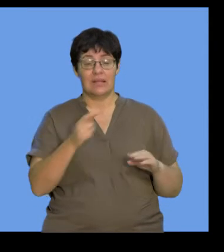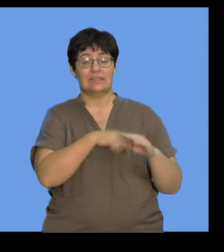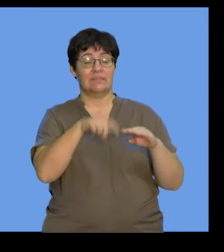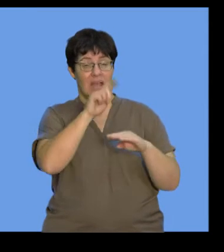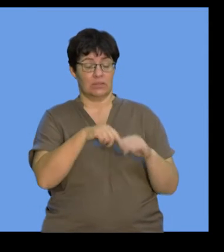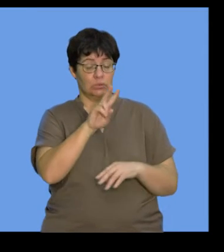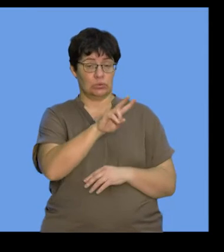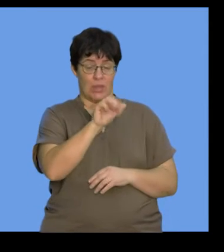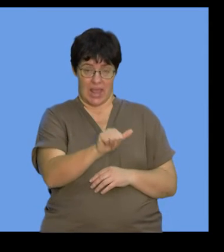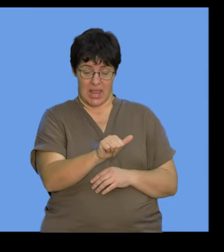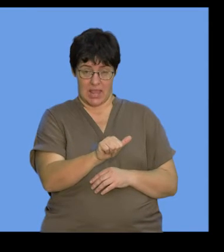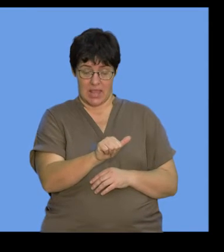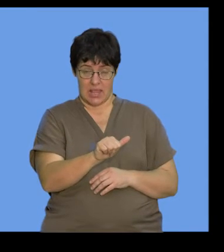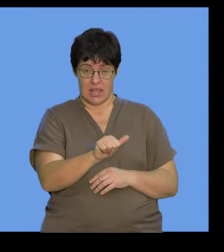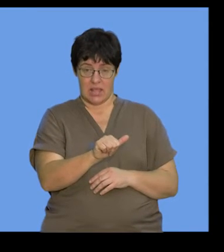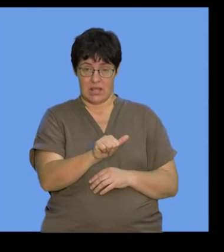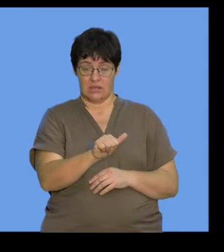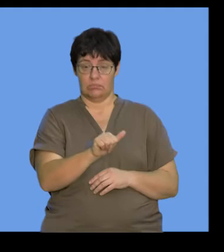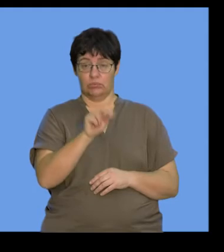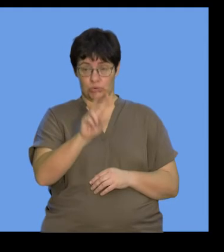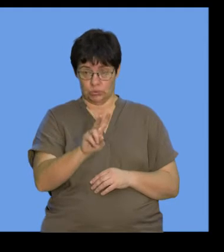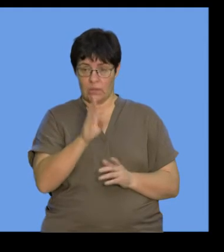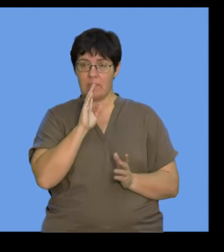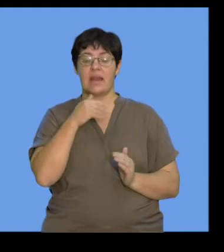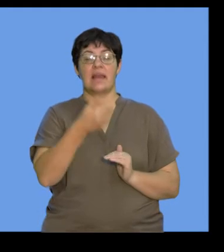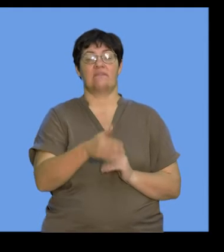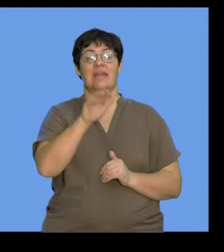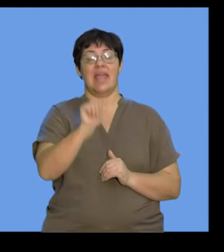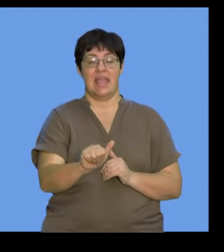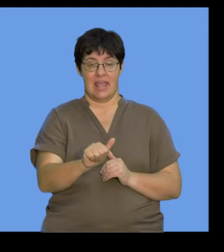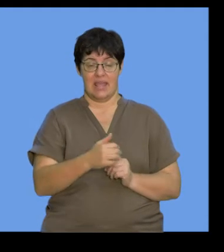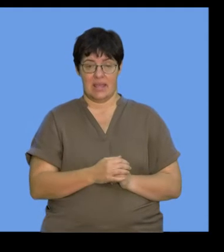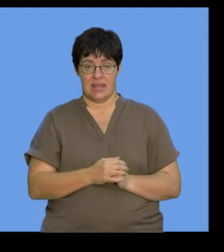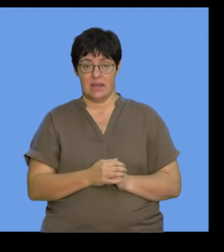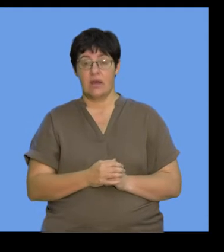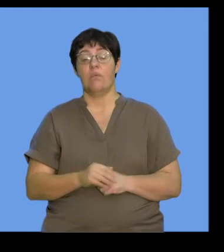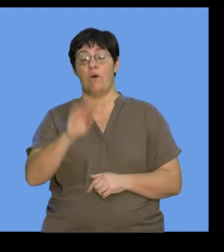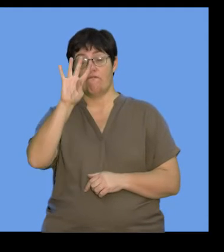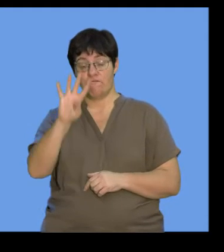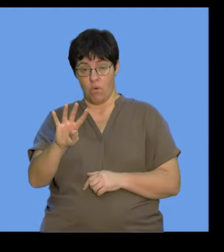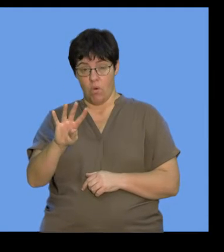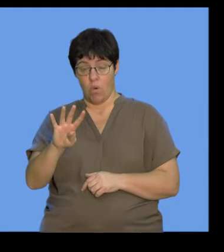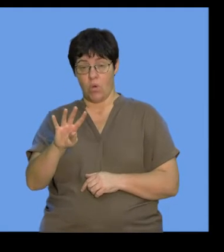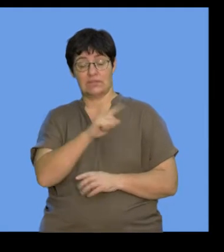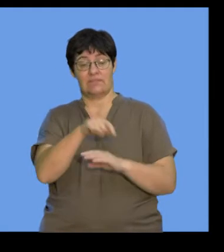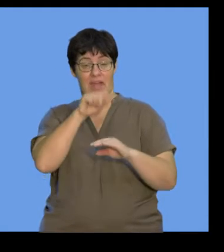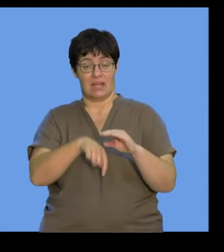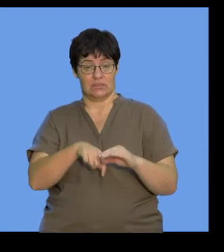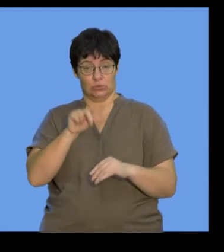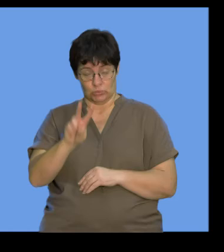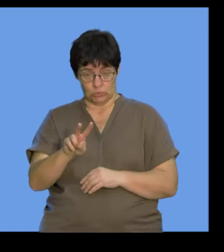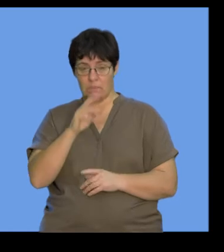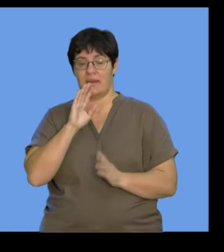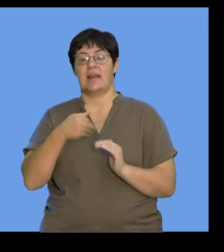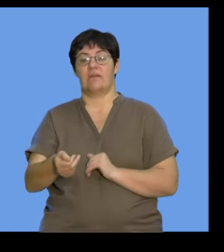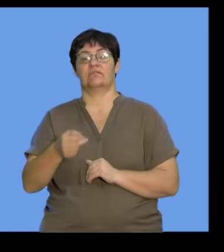divide 2a by 2, I will be left with only a. I divide the 4 by 2, I will be left